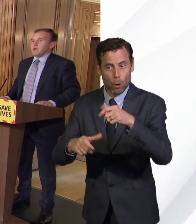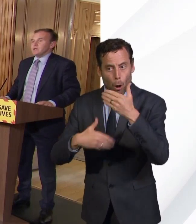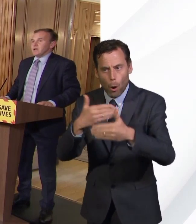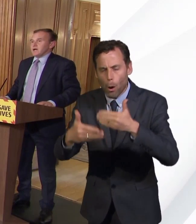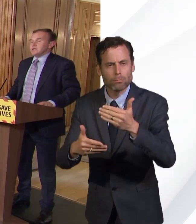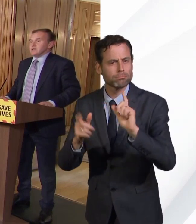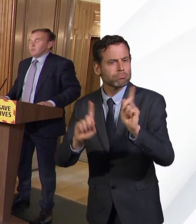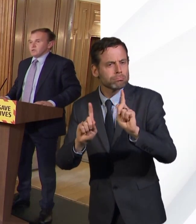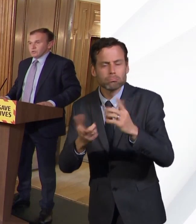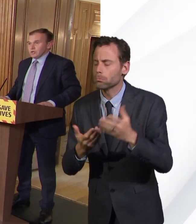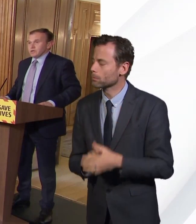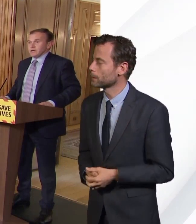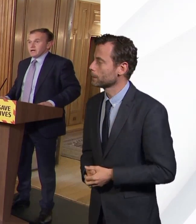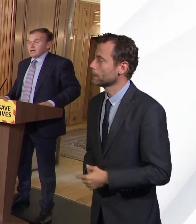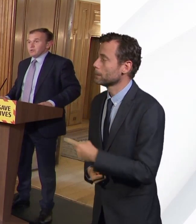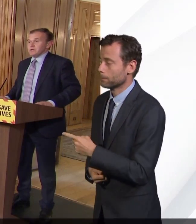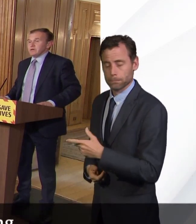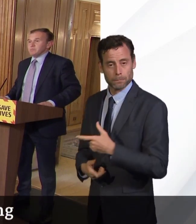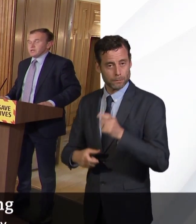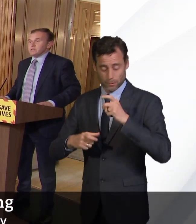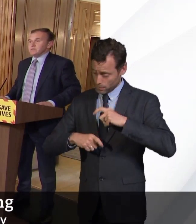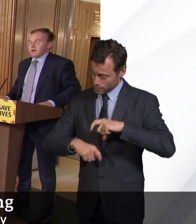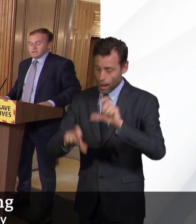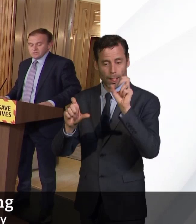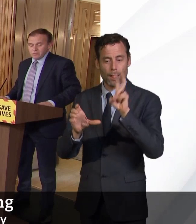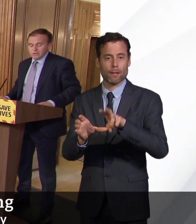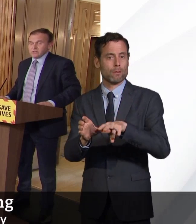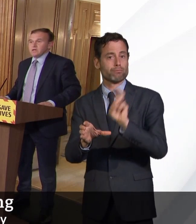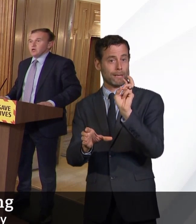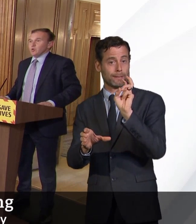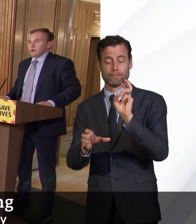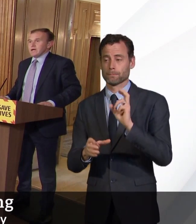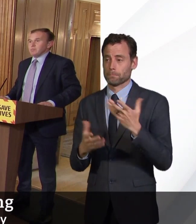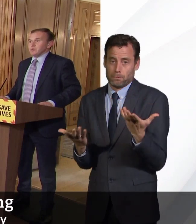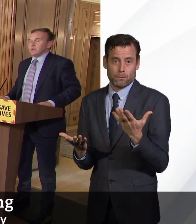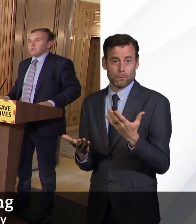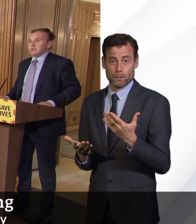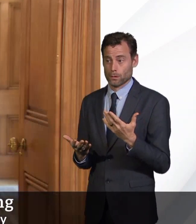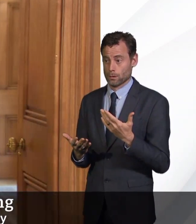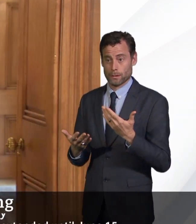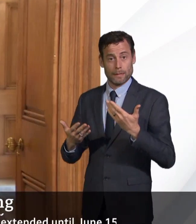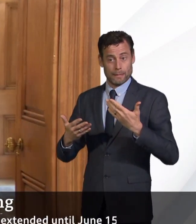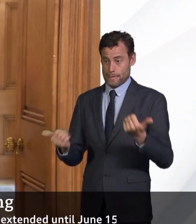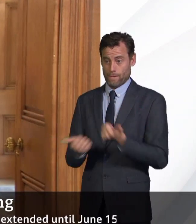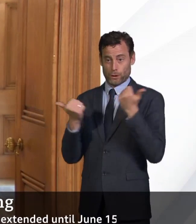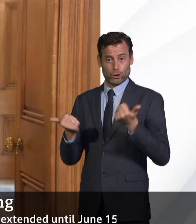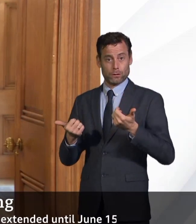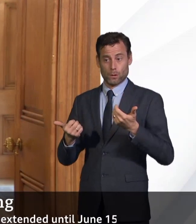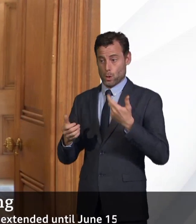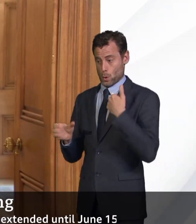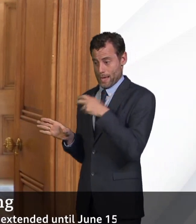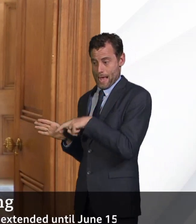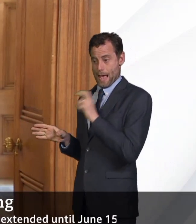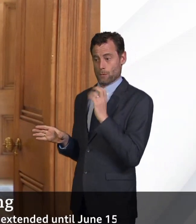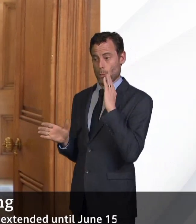Thank you very much, Alex. We're still going ahead with it. Brexit, in fact, is something that has already happened. We left the European Union at the